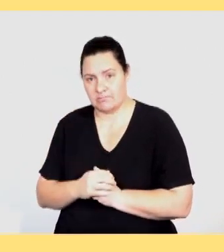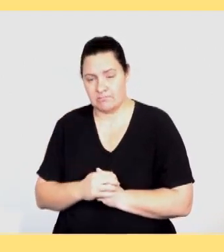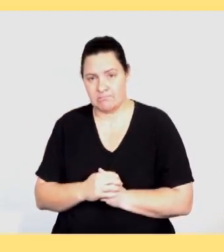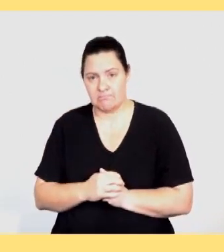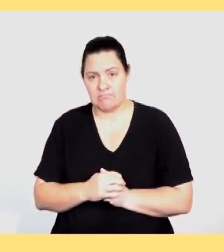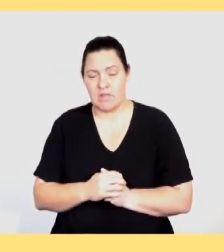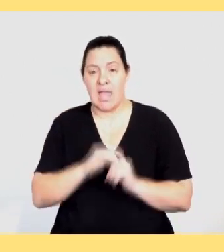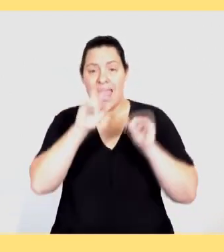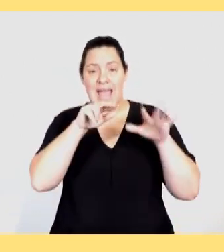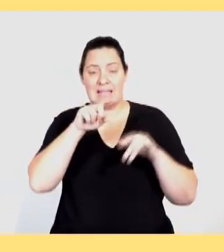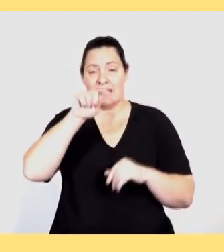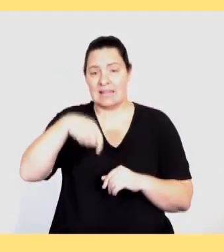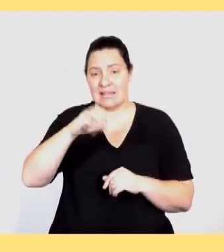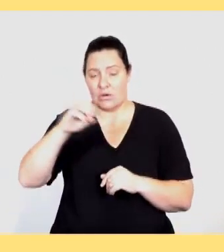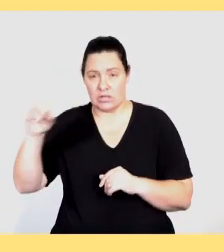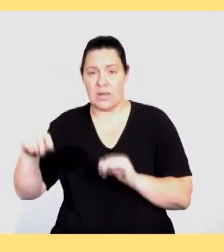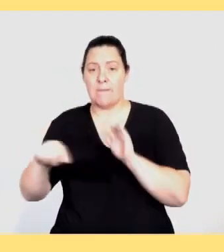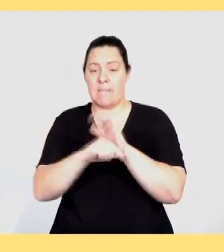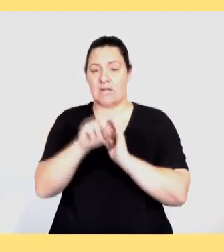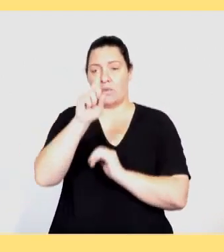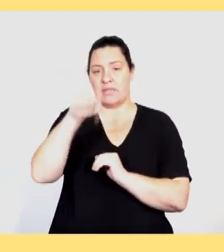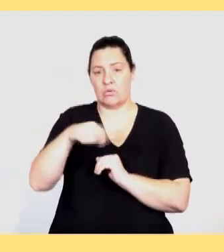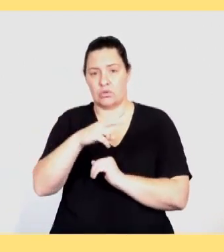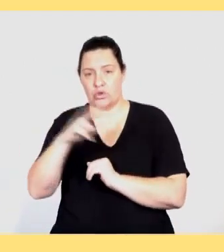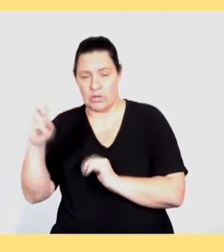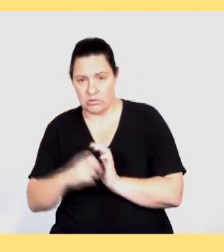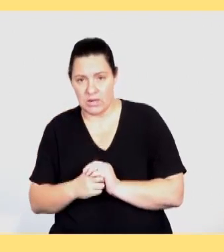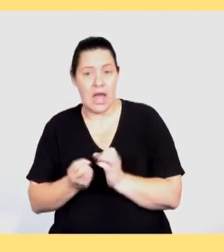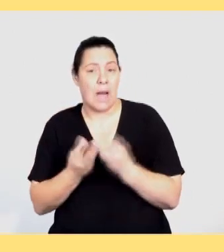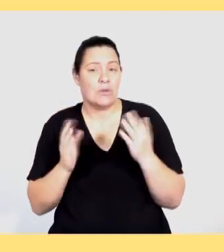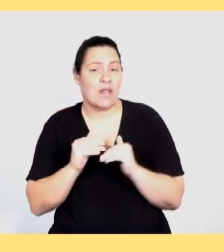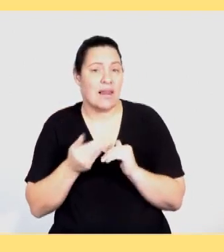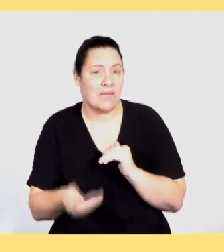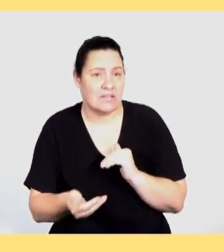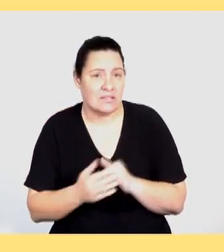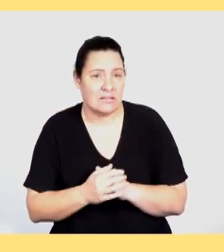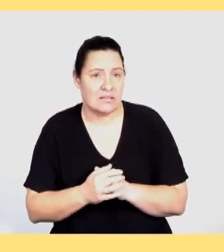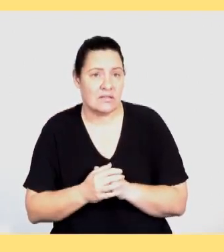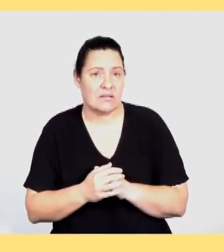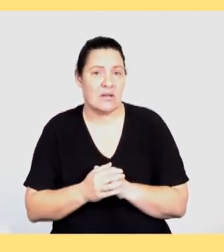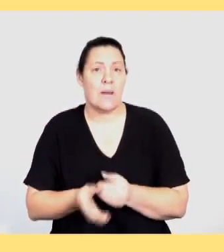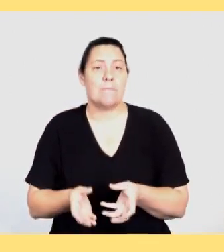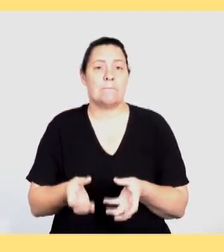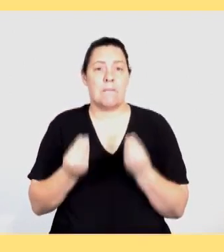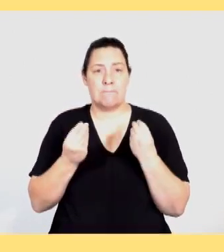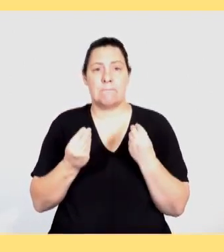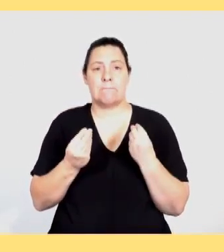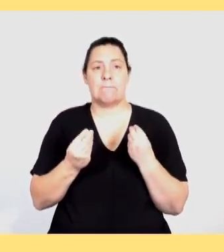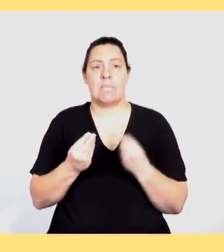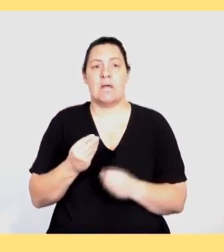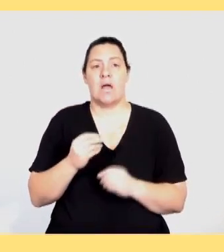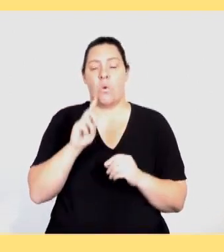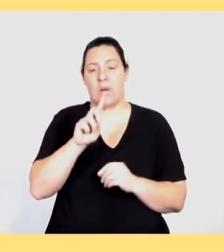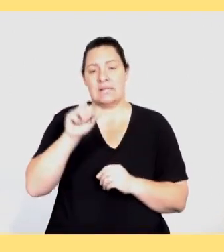1,200. 18,000 minus your 1,200. How much do you get? You end up